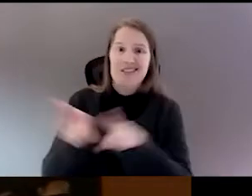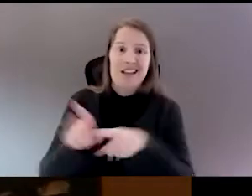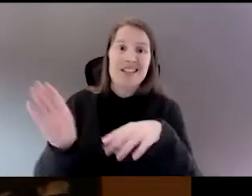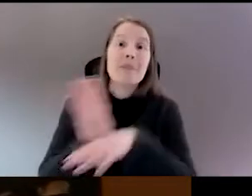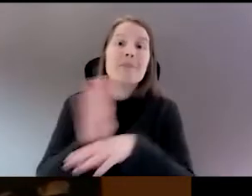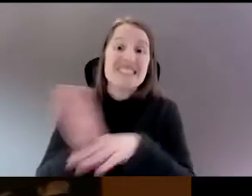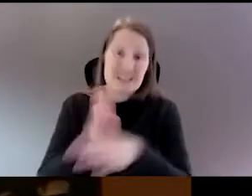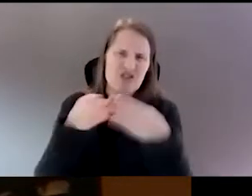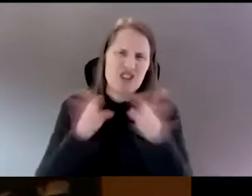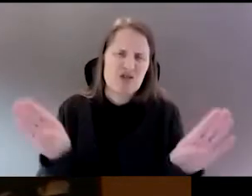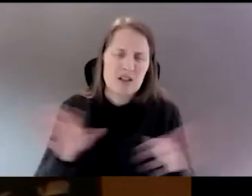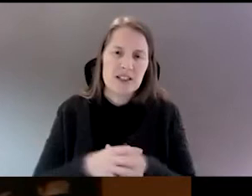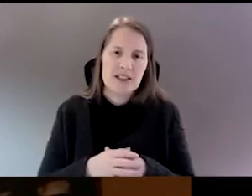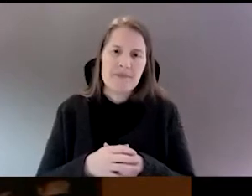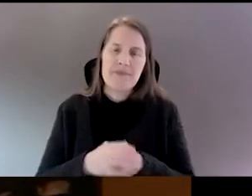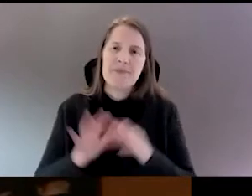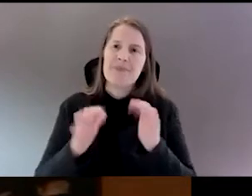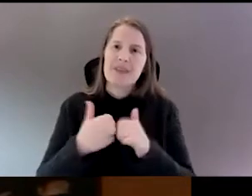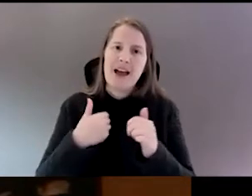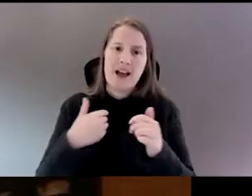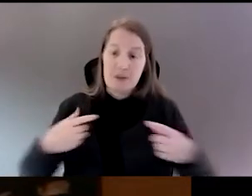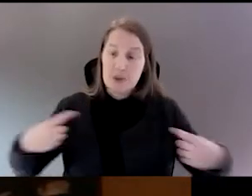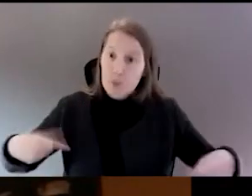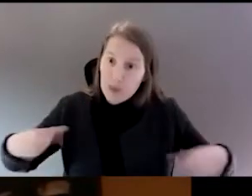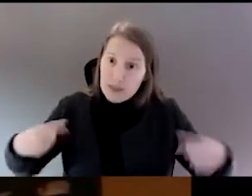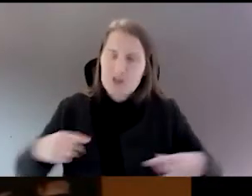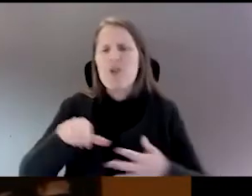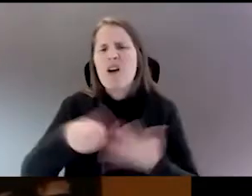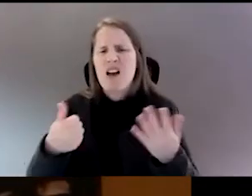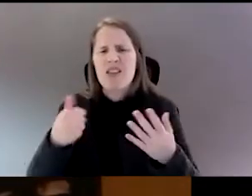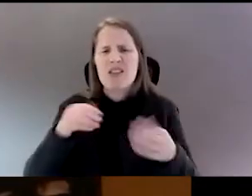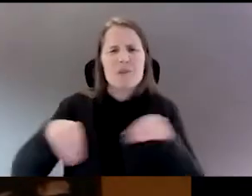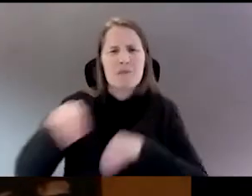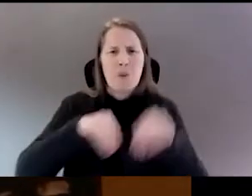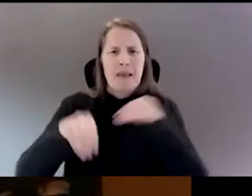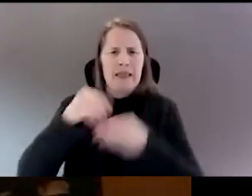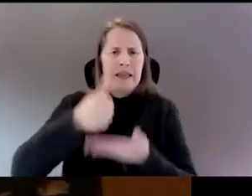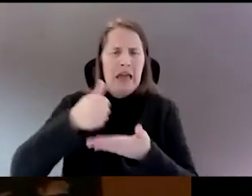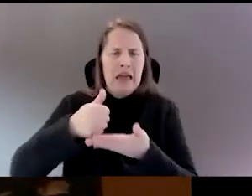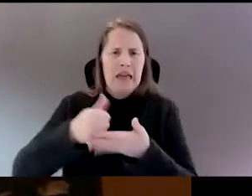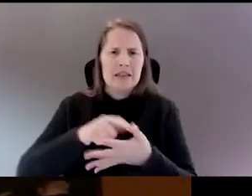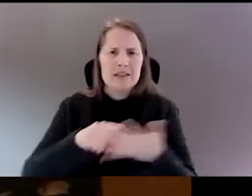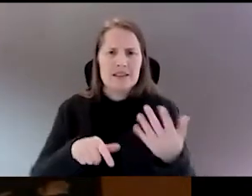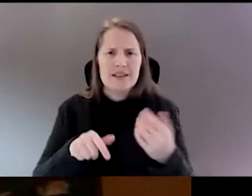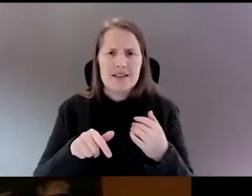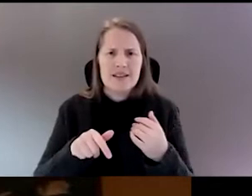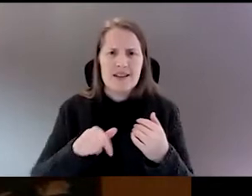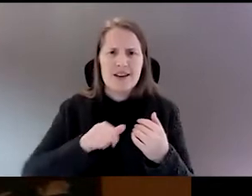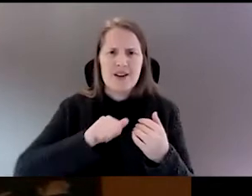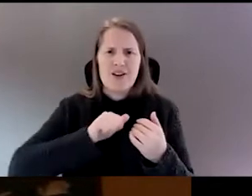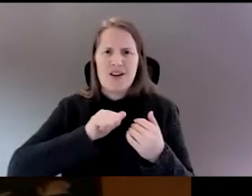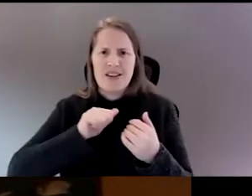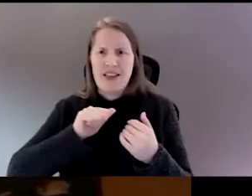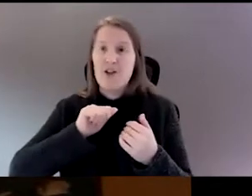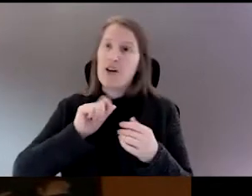how do we have wheelchairs and other mobility aids, et cetera, that aren't rated for in-home use only? I'm not